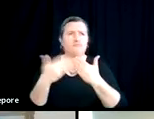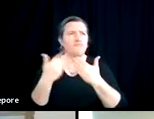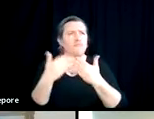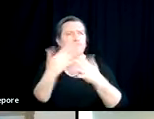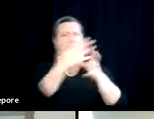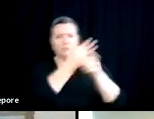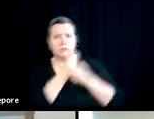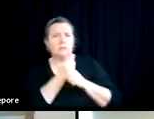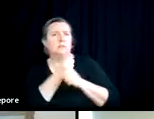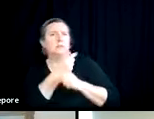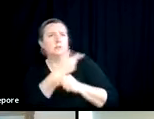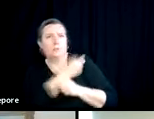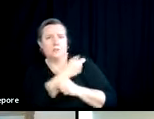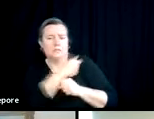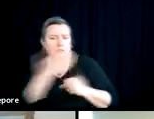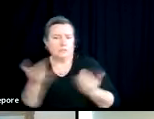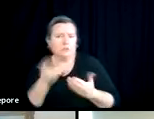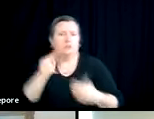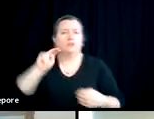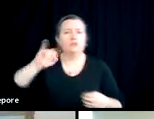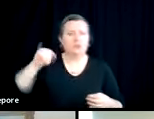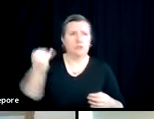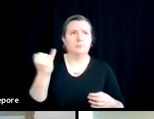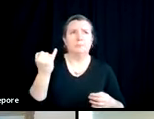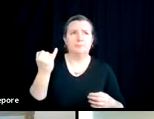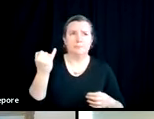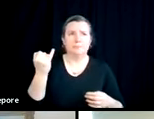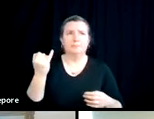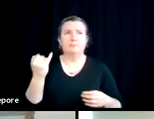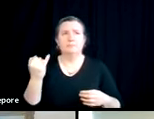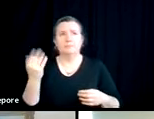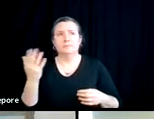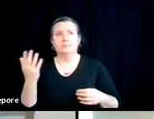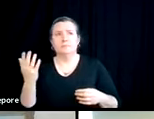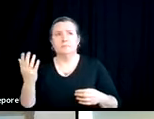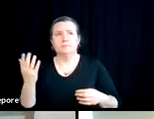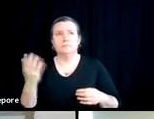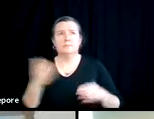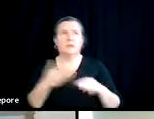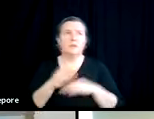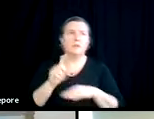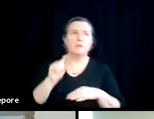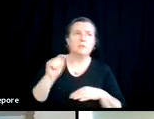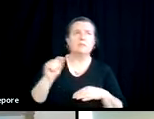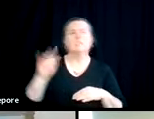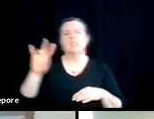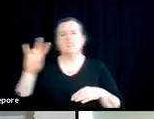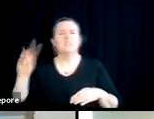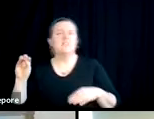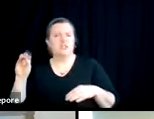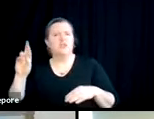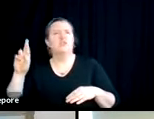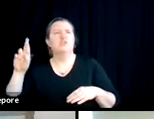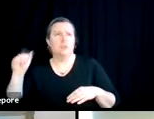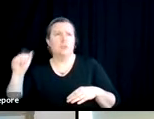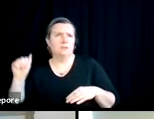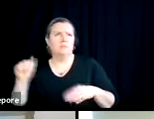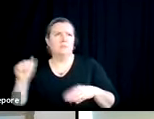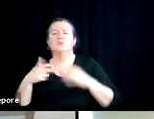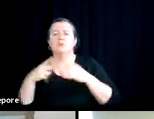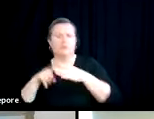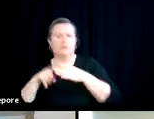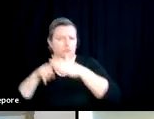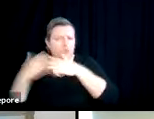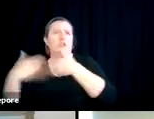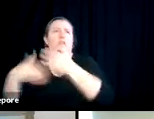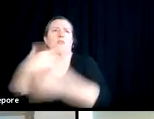20 CVS sites and over 70 Rite Aid sites will begin vaccinating eligible residents over the